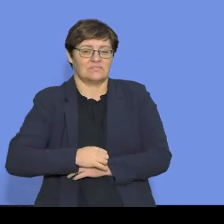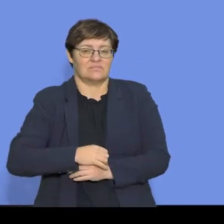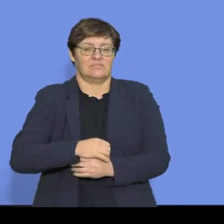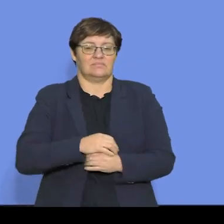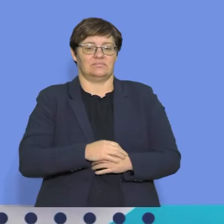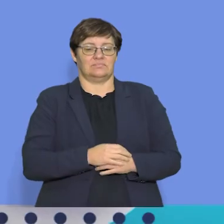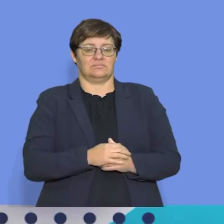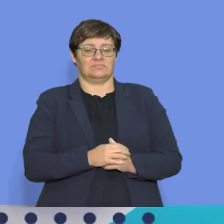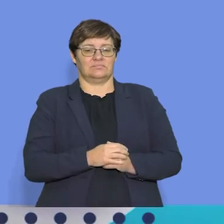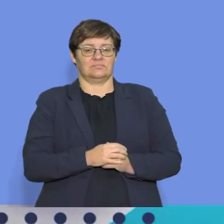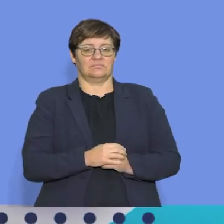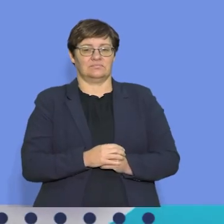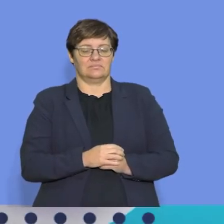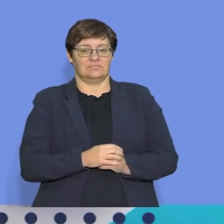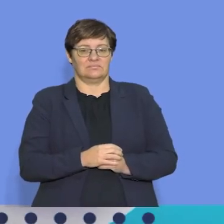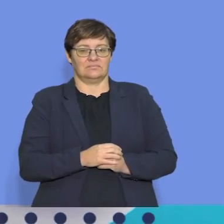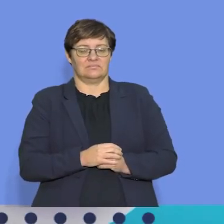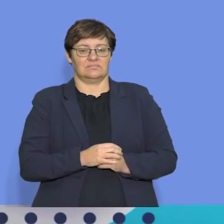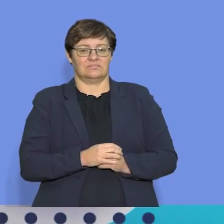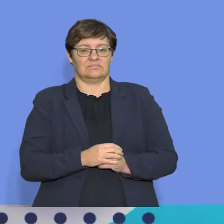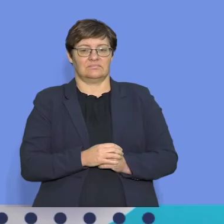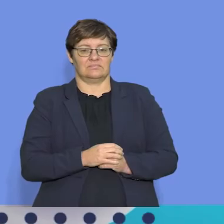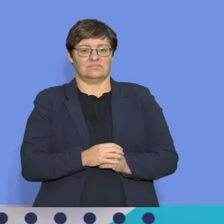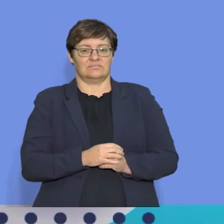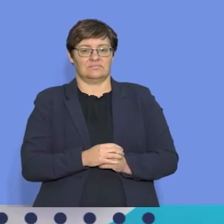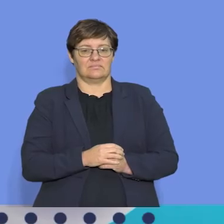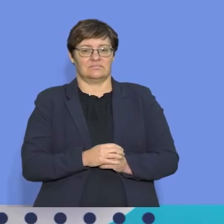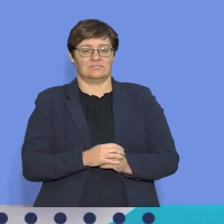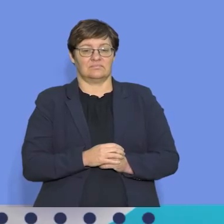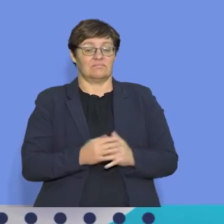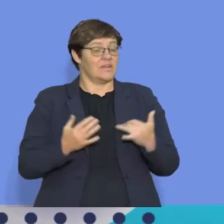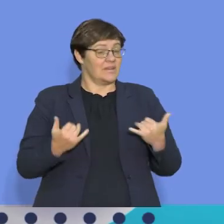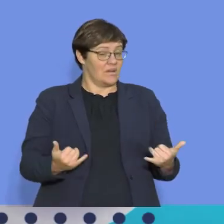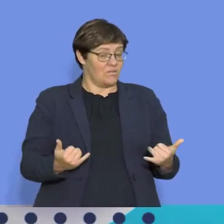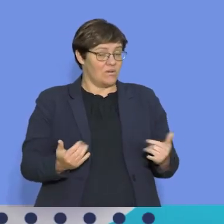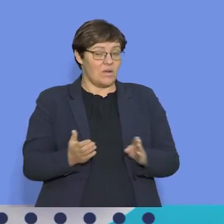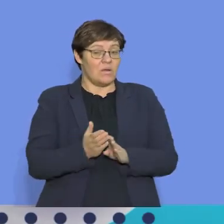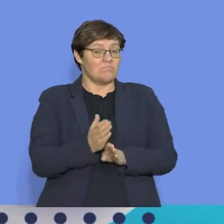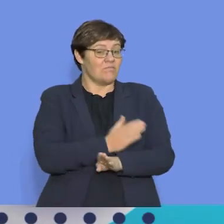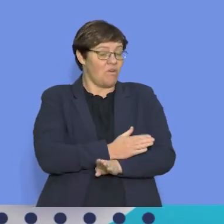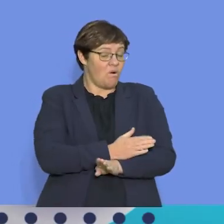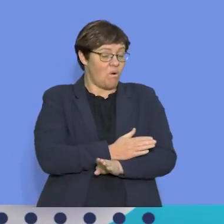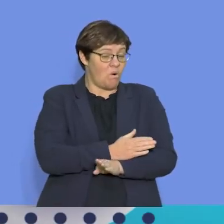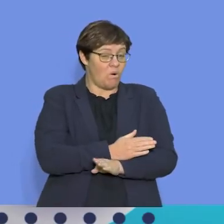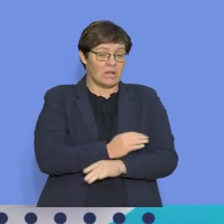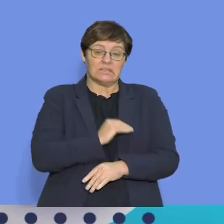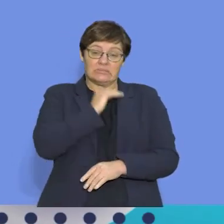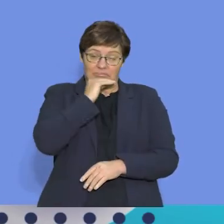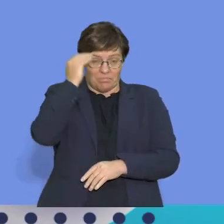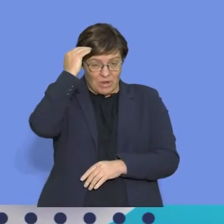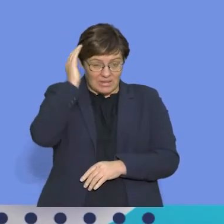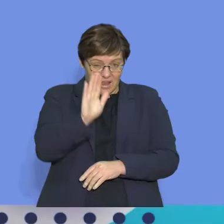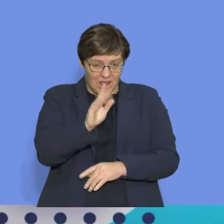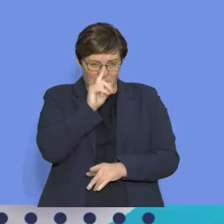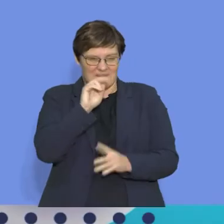Okay. Okay. And 3, 2, 1. Now, before your brains burn out, maybe